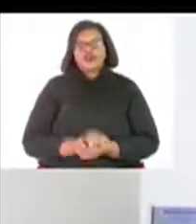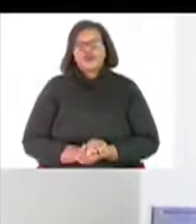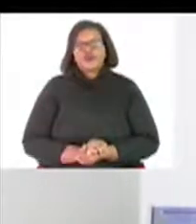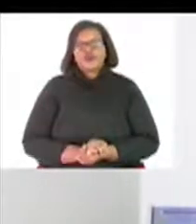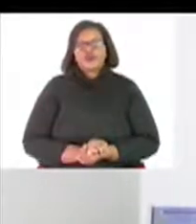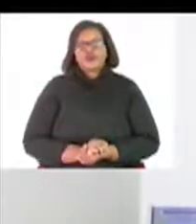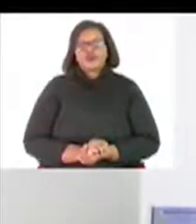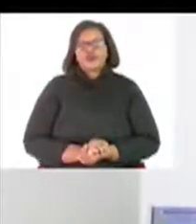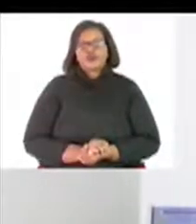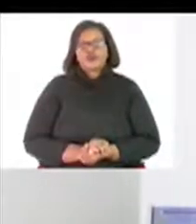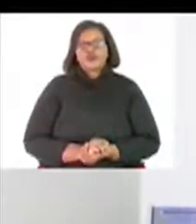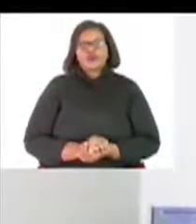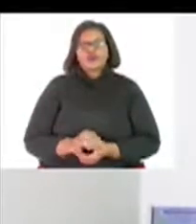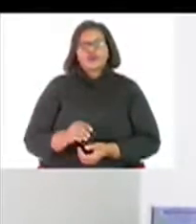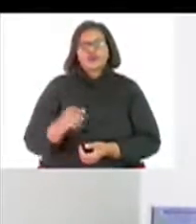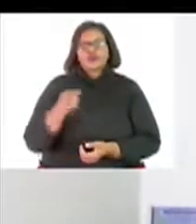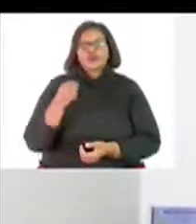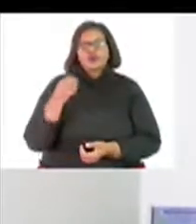32.